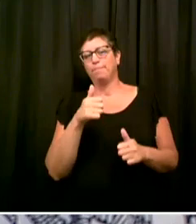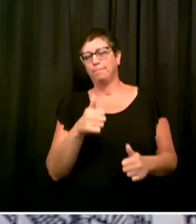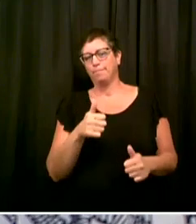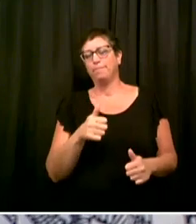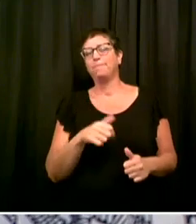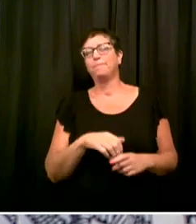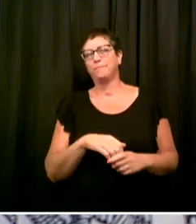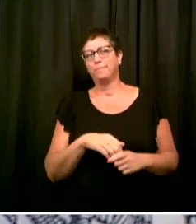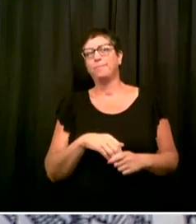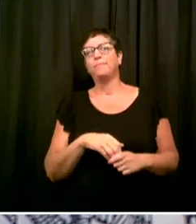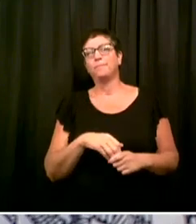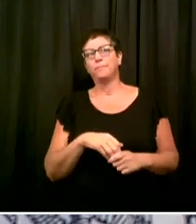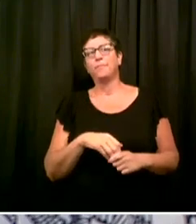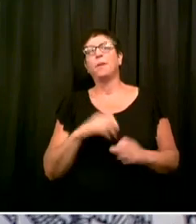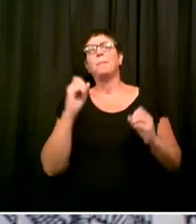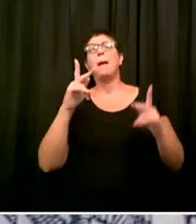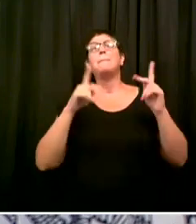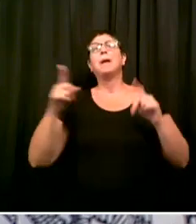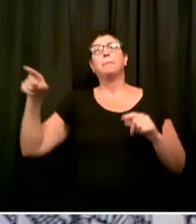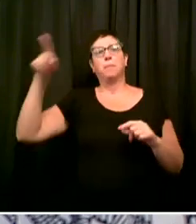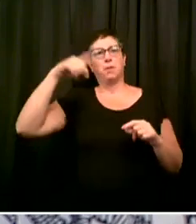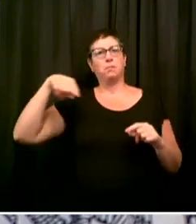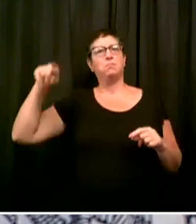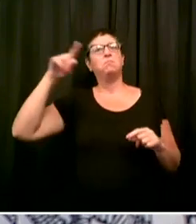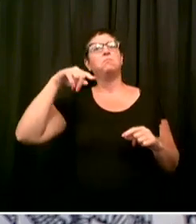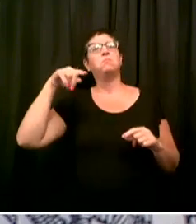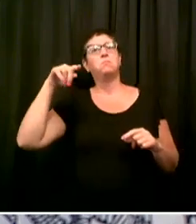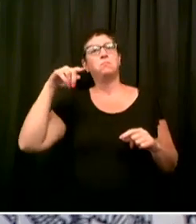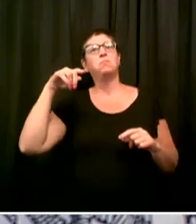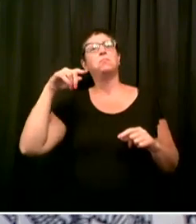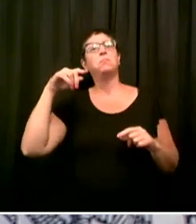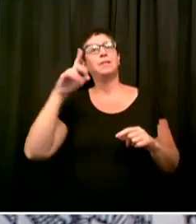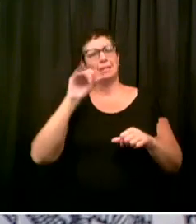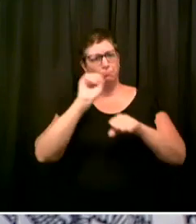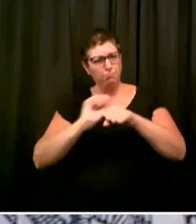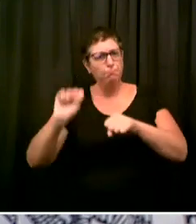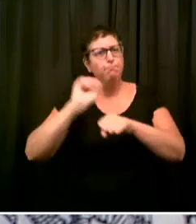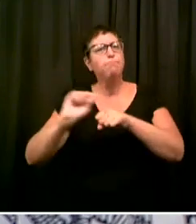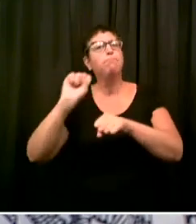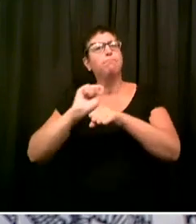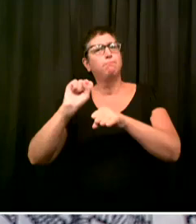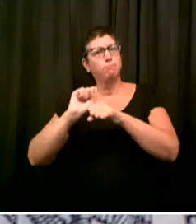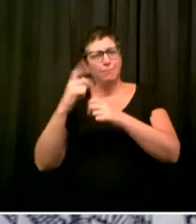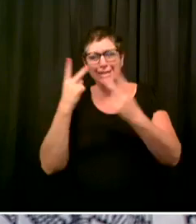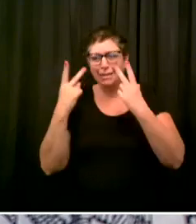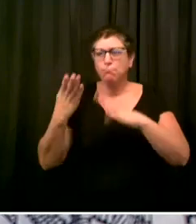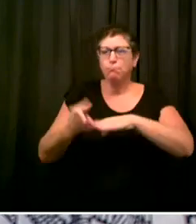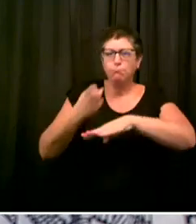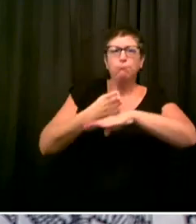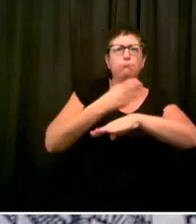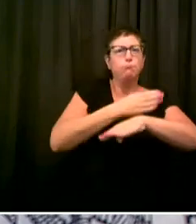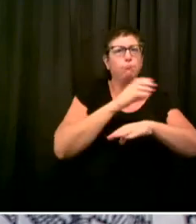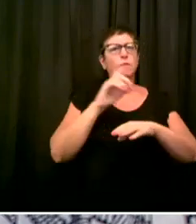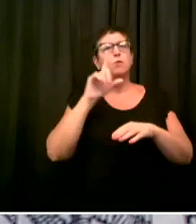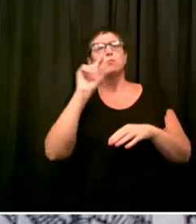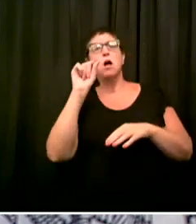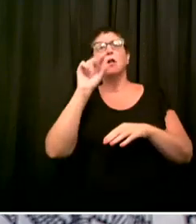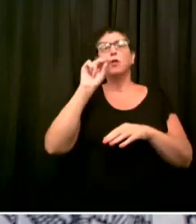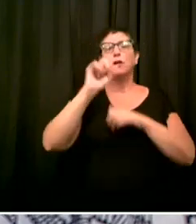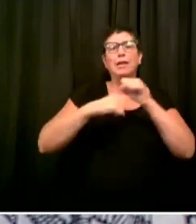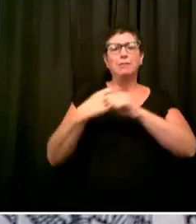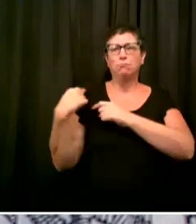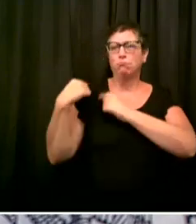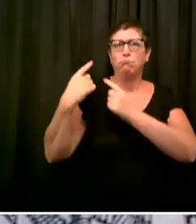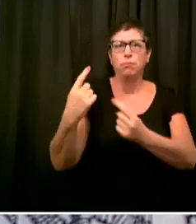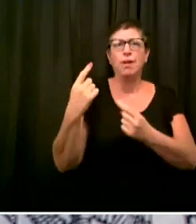many people who've done that over the decades. But I'm seeing a lot of city council members, for instance, now going